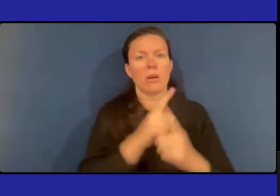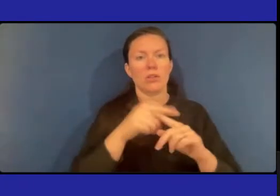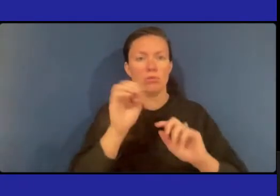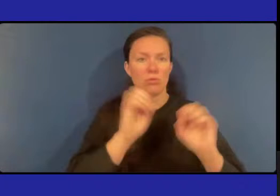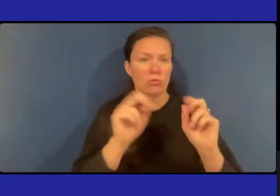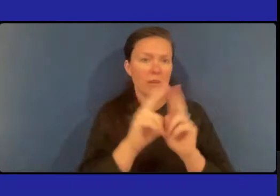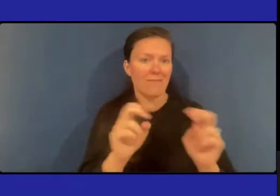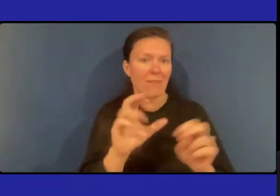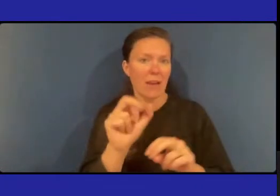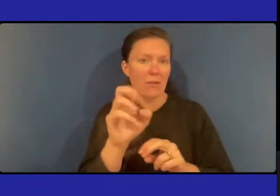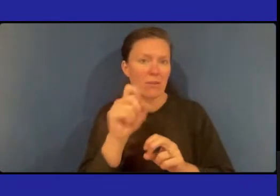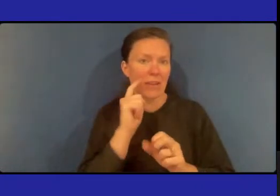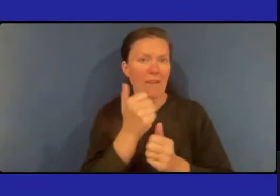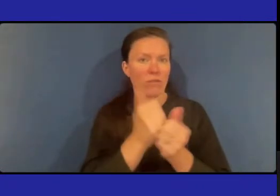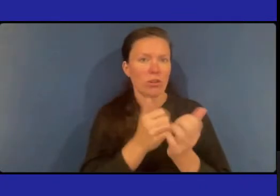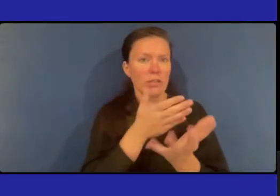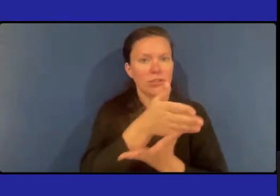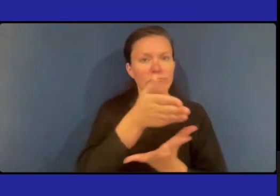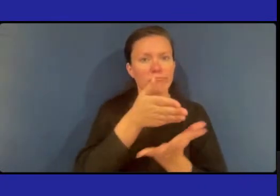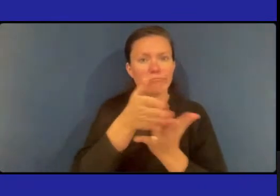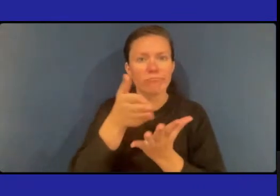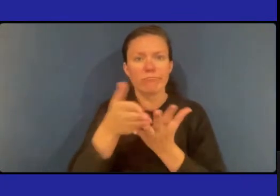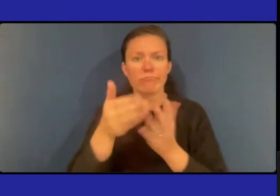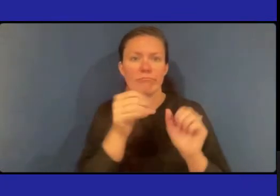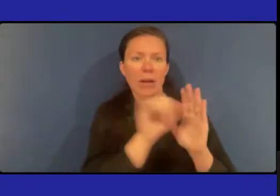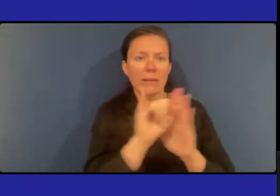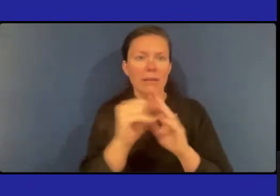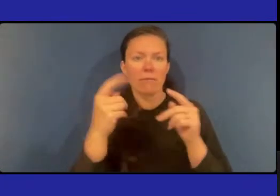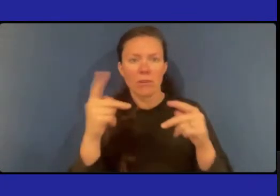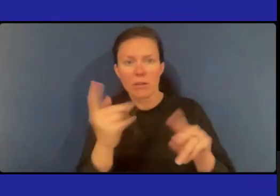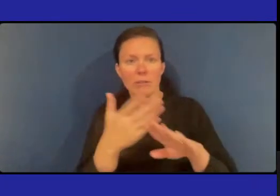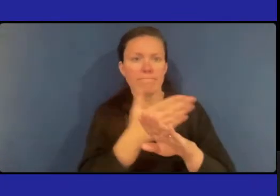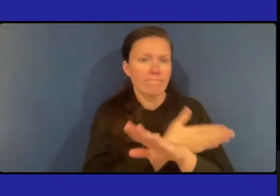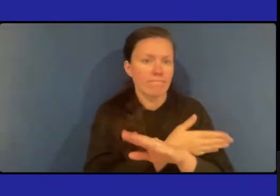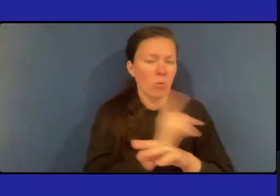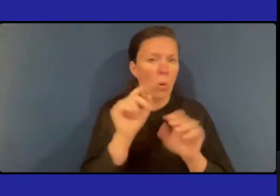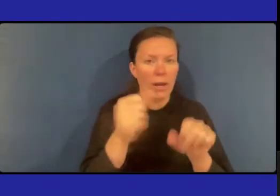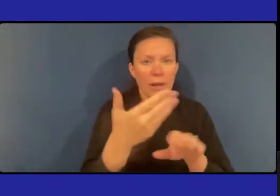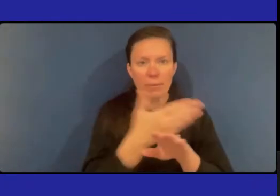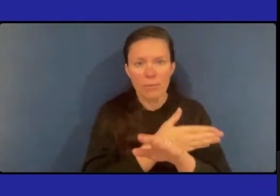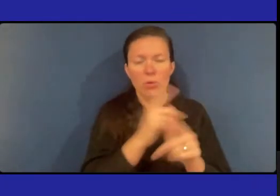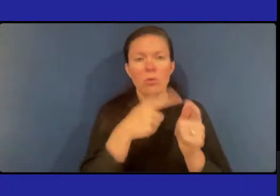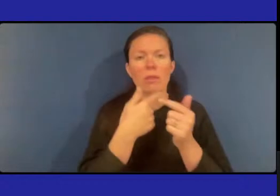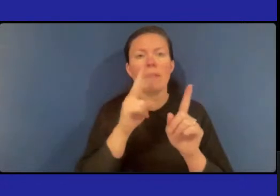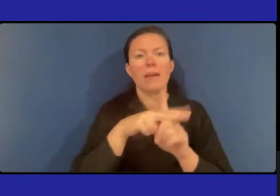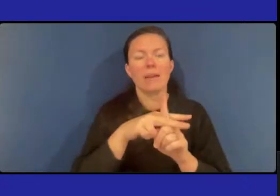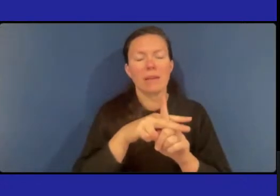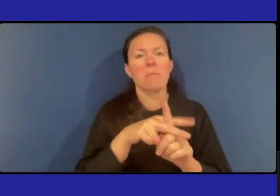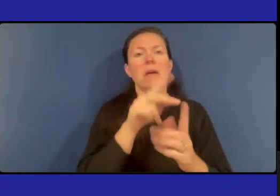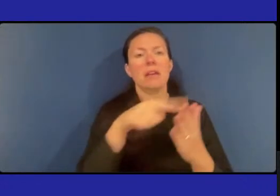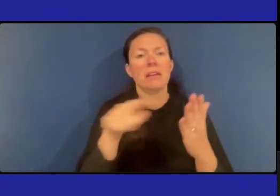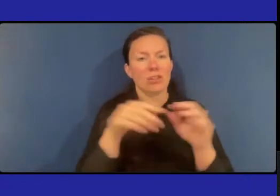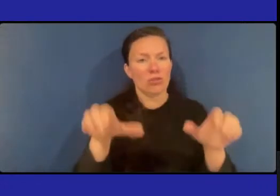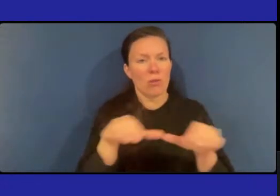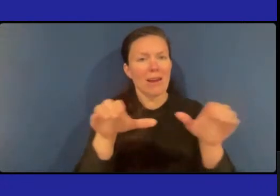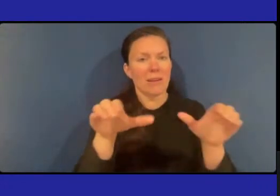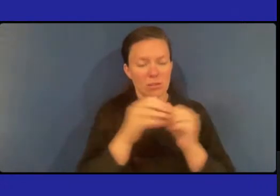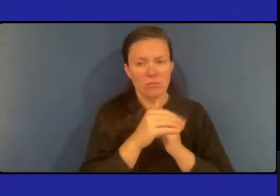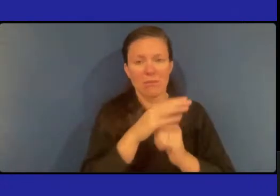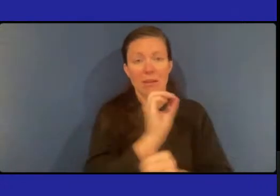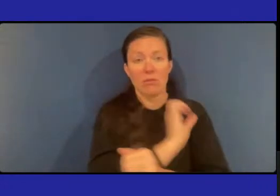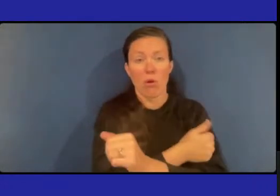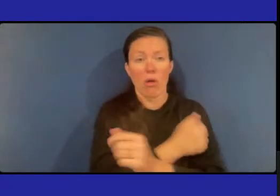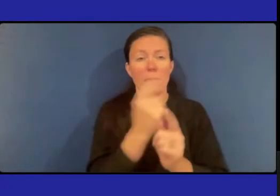care across disciplines, identify opportunities for improvement, and implement corrective actions, and authorizing the